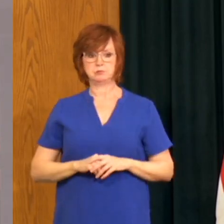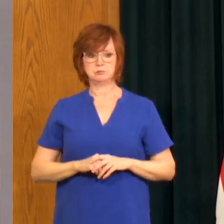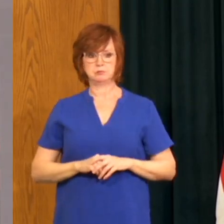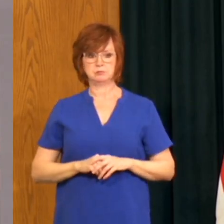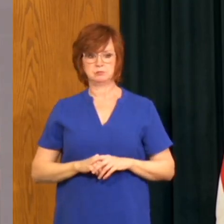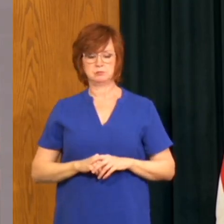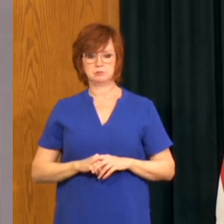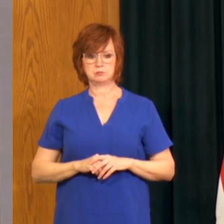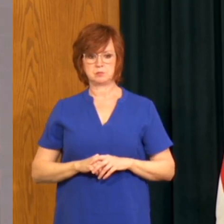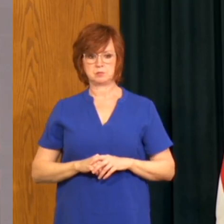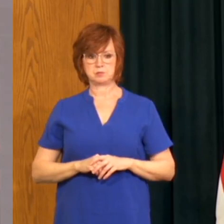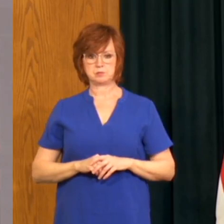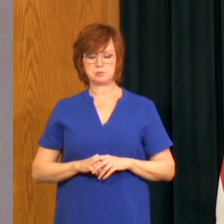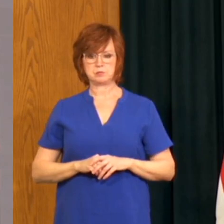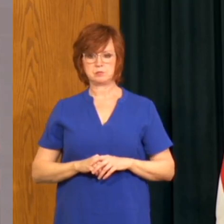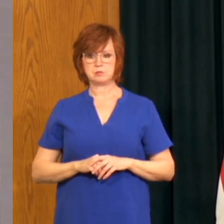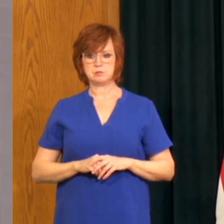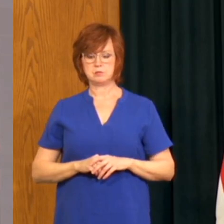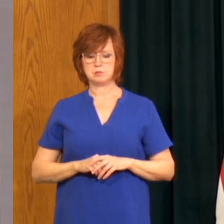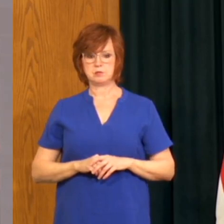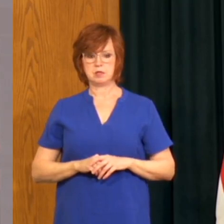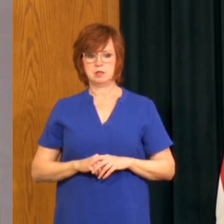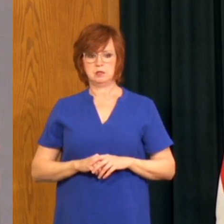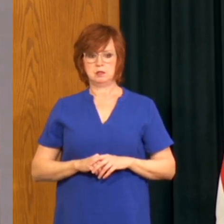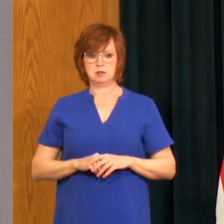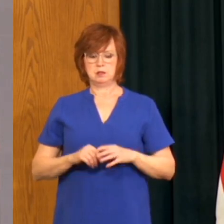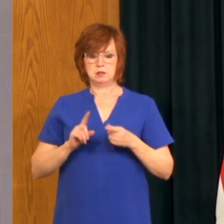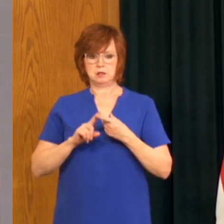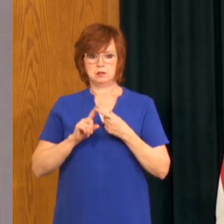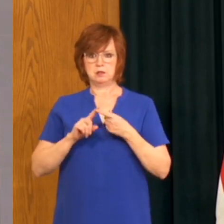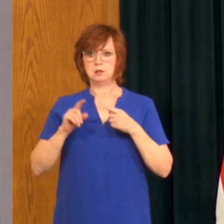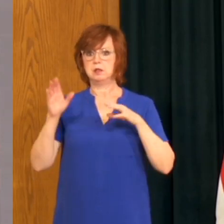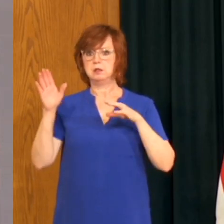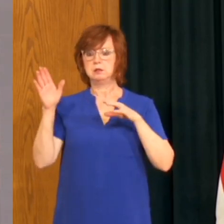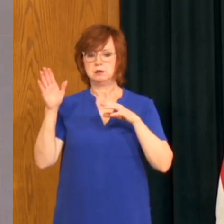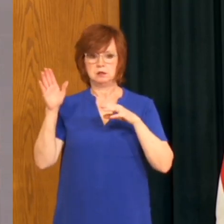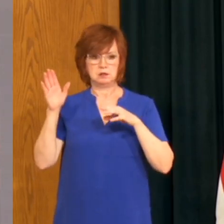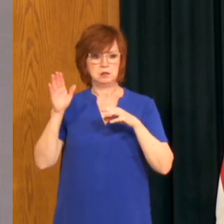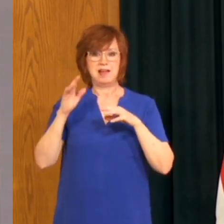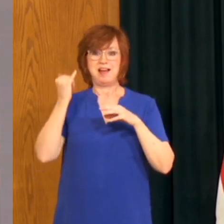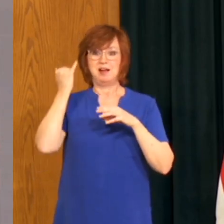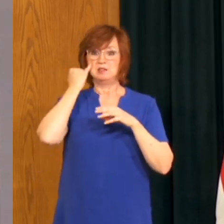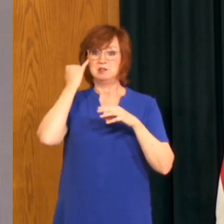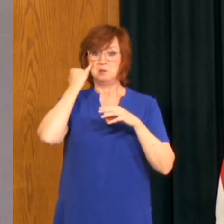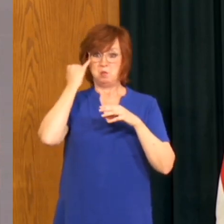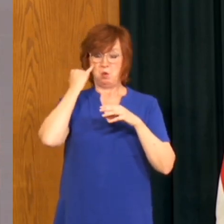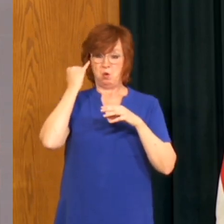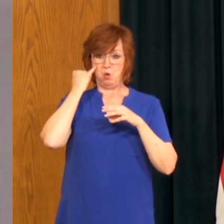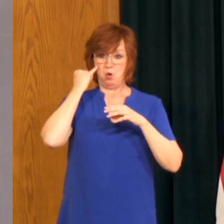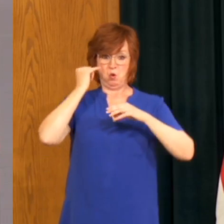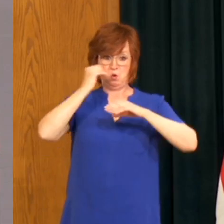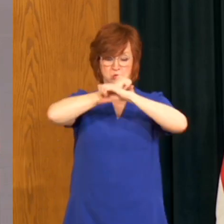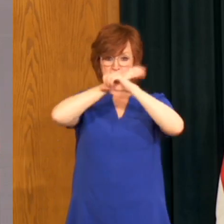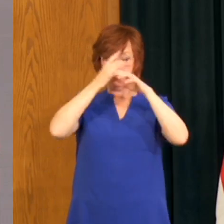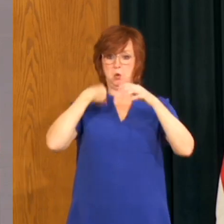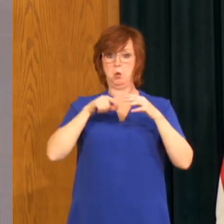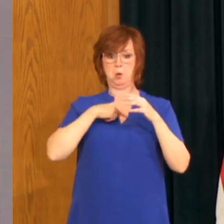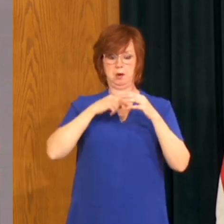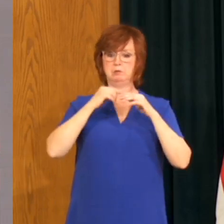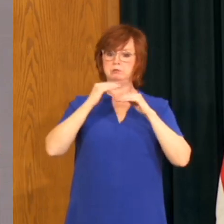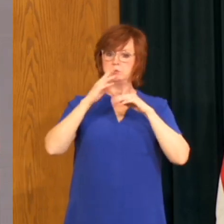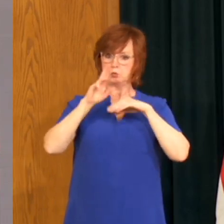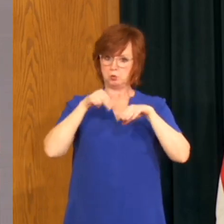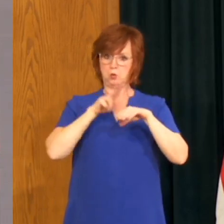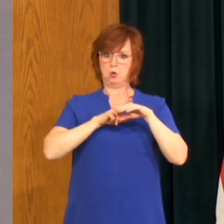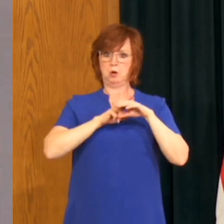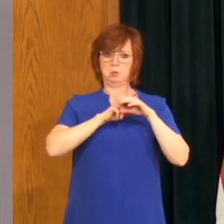usual is everyone is, going about their routine lives, 100% social mixing. We went down to maybe 40, 50% of